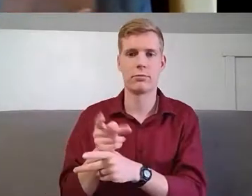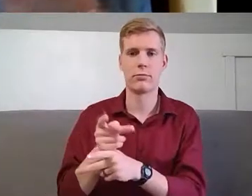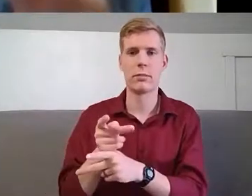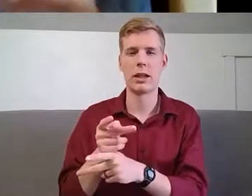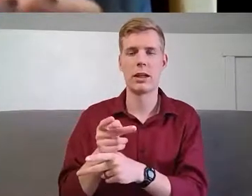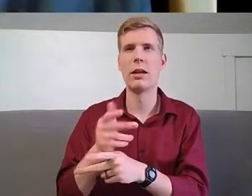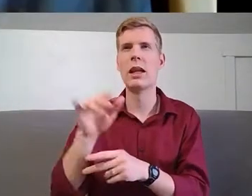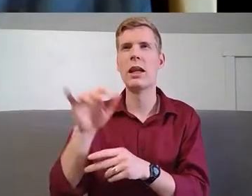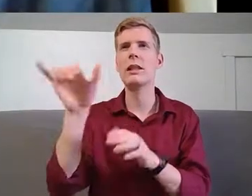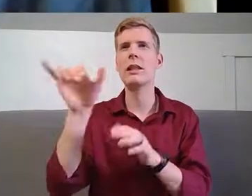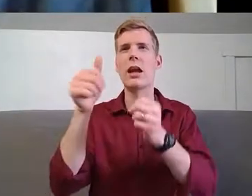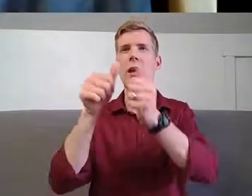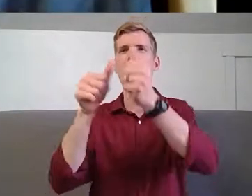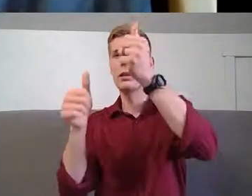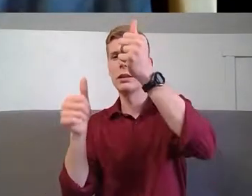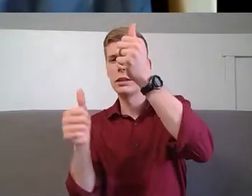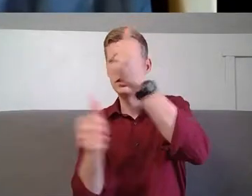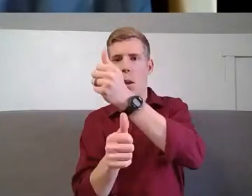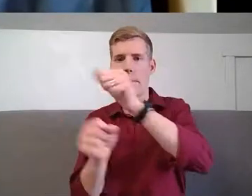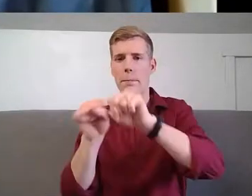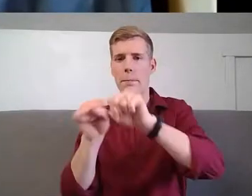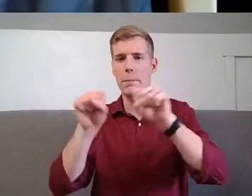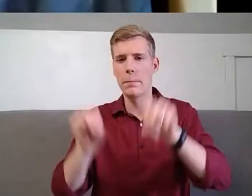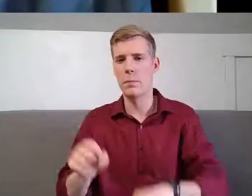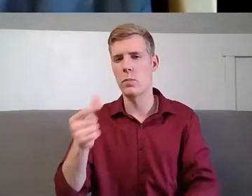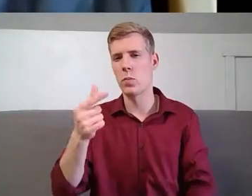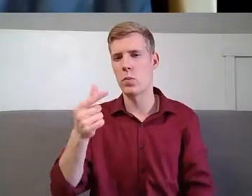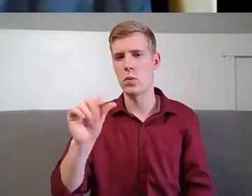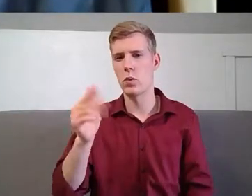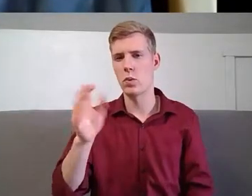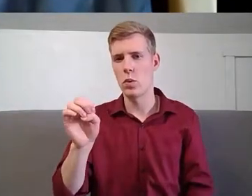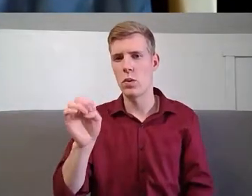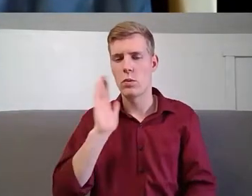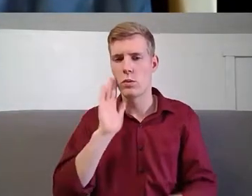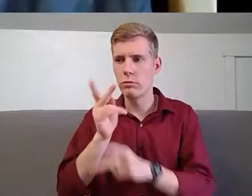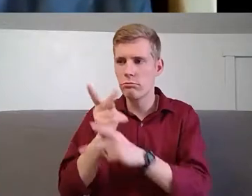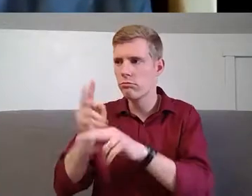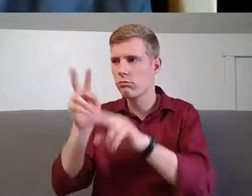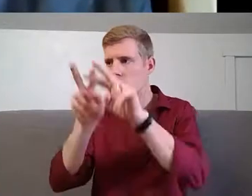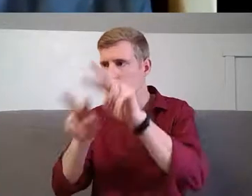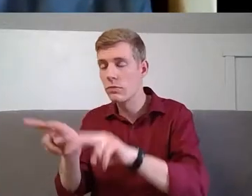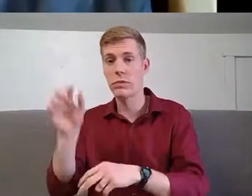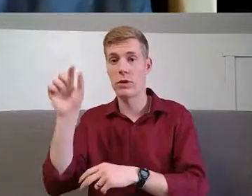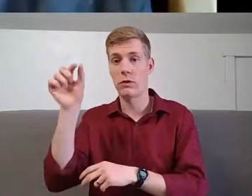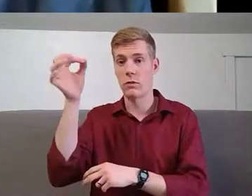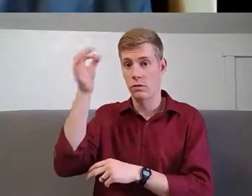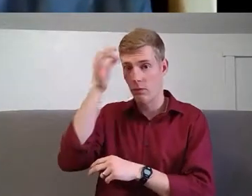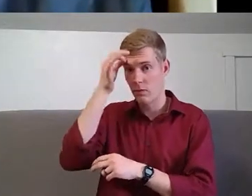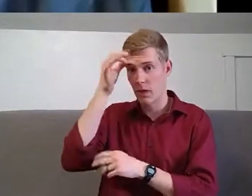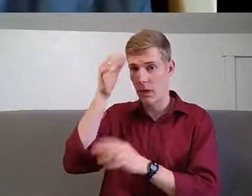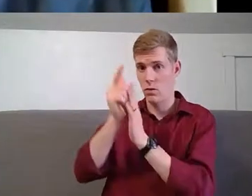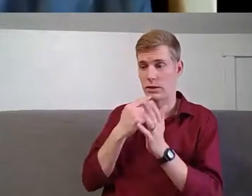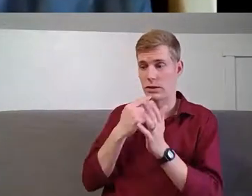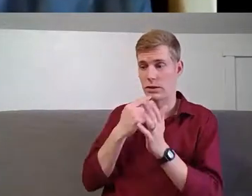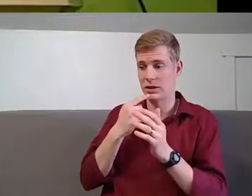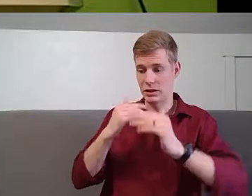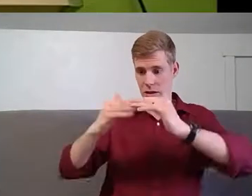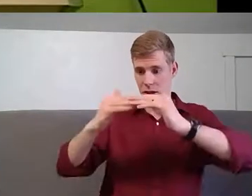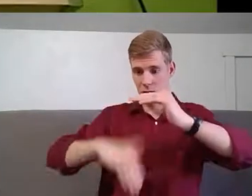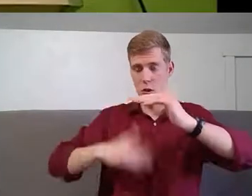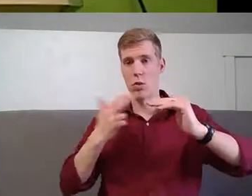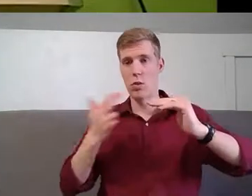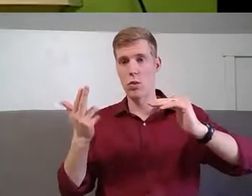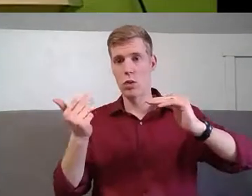a subsystem of some sort of Google, and it's monitored because federal law says if you're not 13, you can't